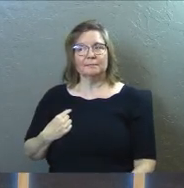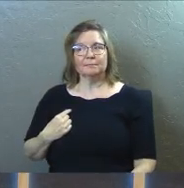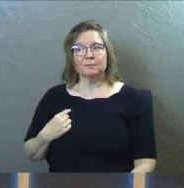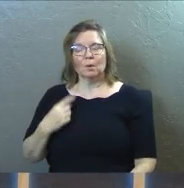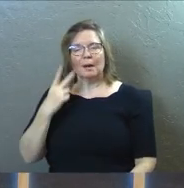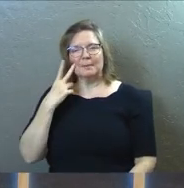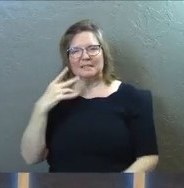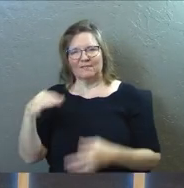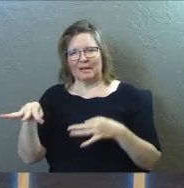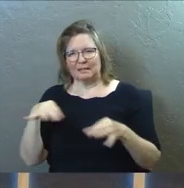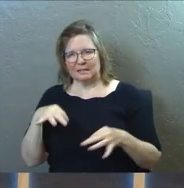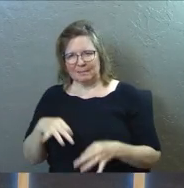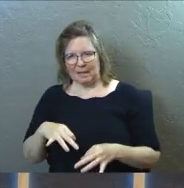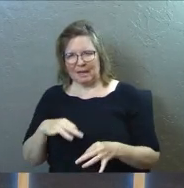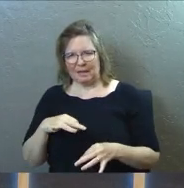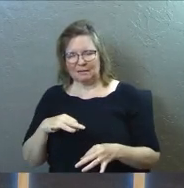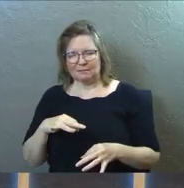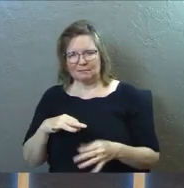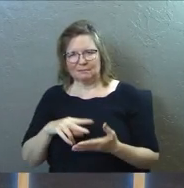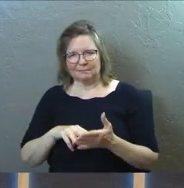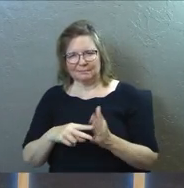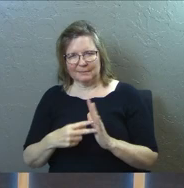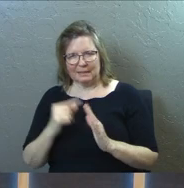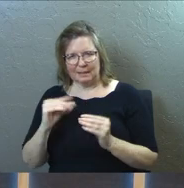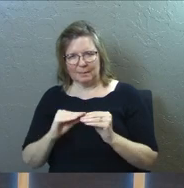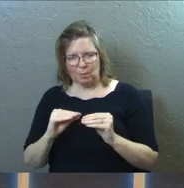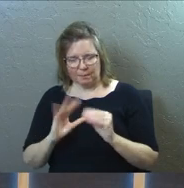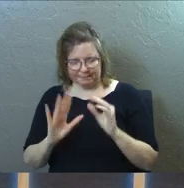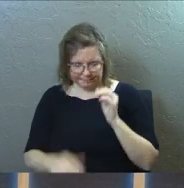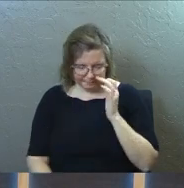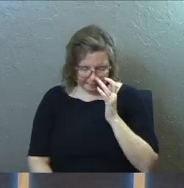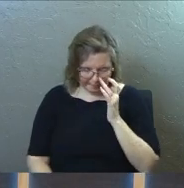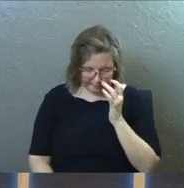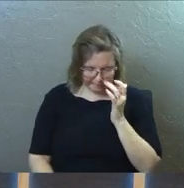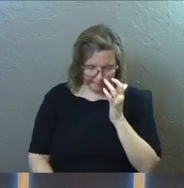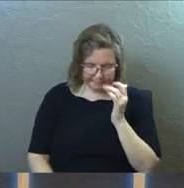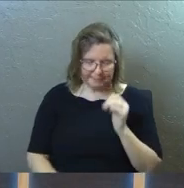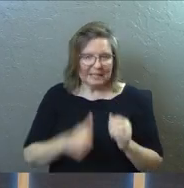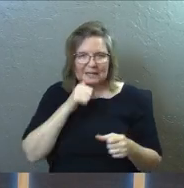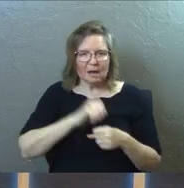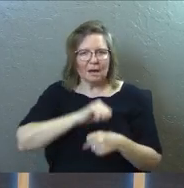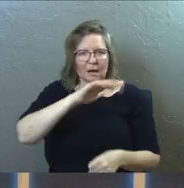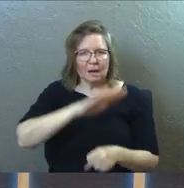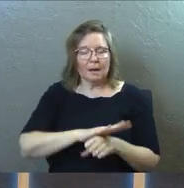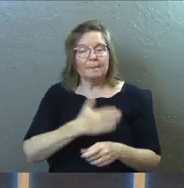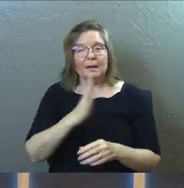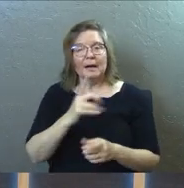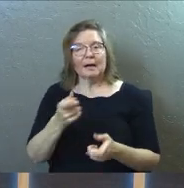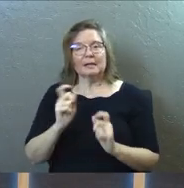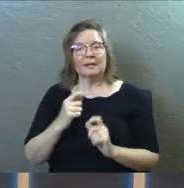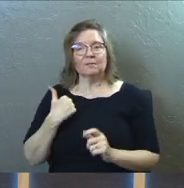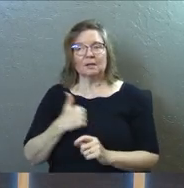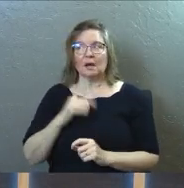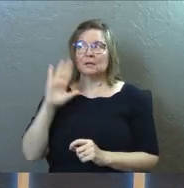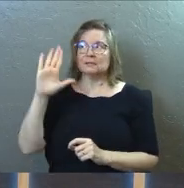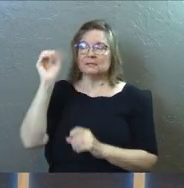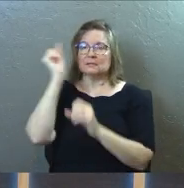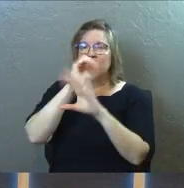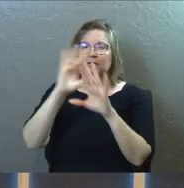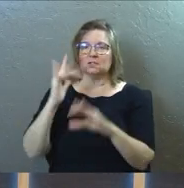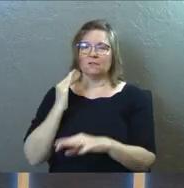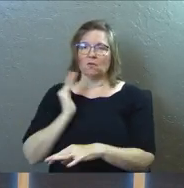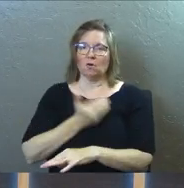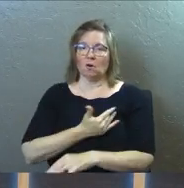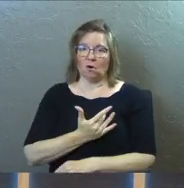So I'm going to see if I can explain that to you a little bit better. Not flipping out, but God giving us his vision for our